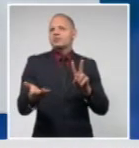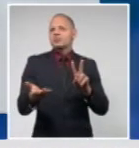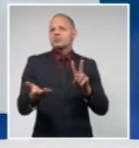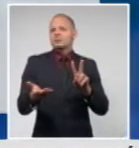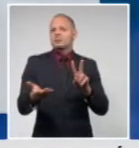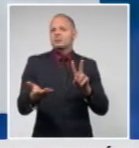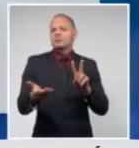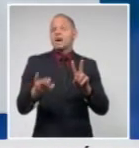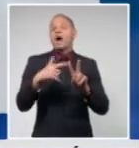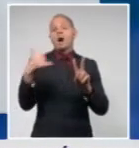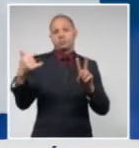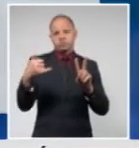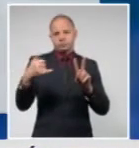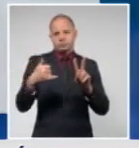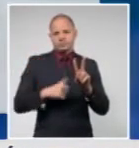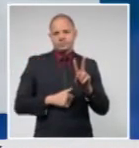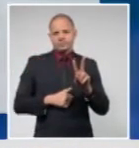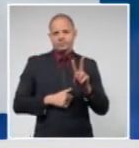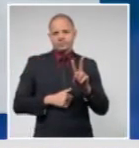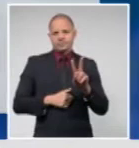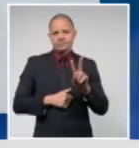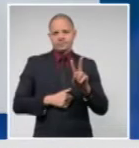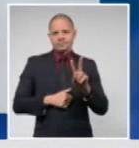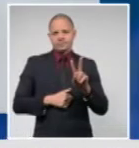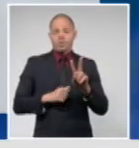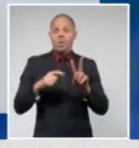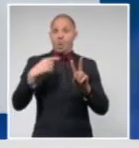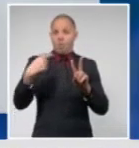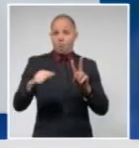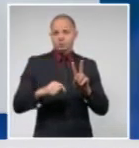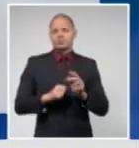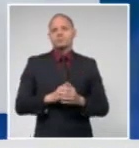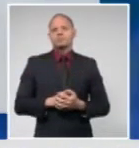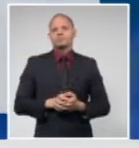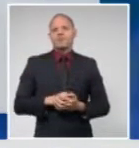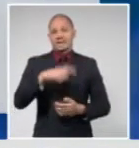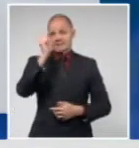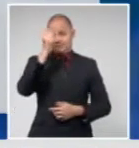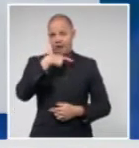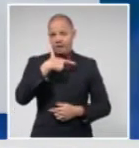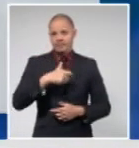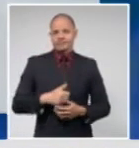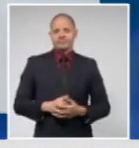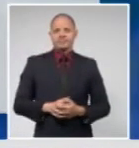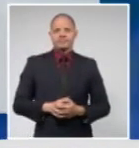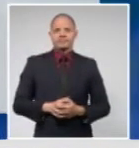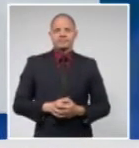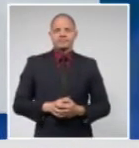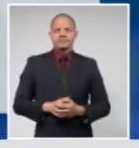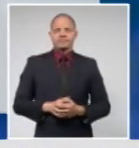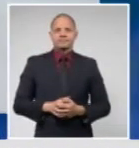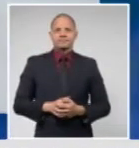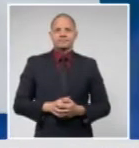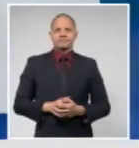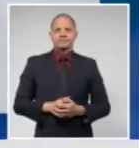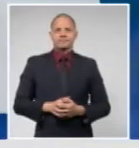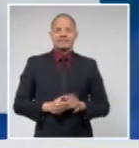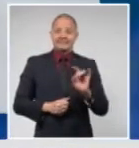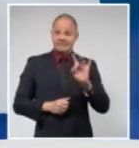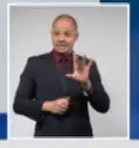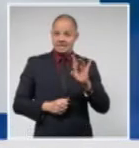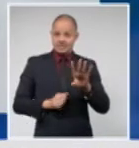of Jatibonico. The 15 cases from Ciego de Ávila belong to the municipalities